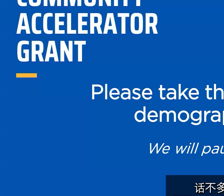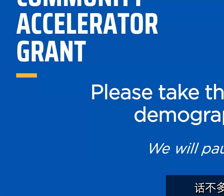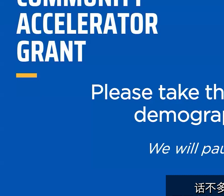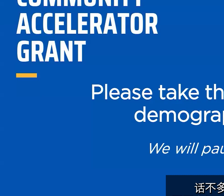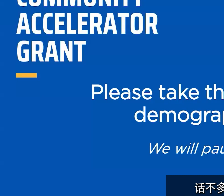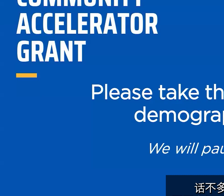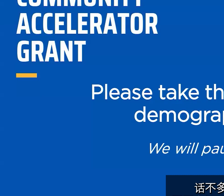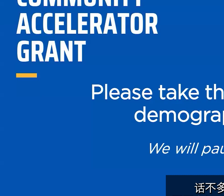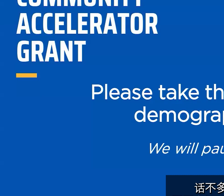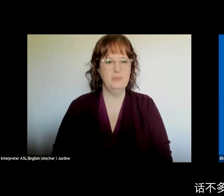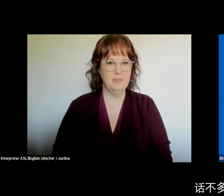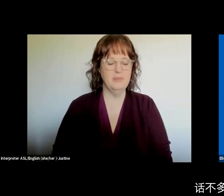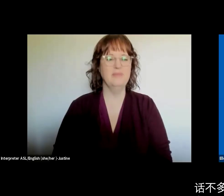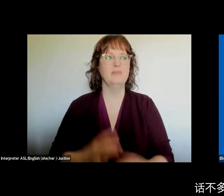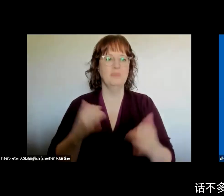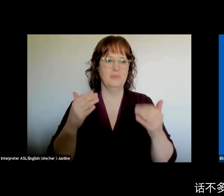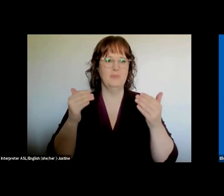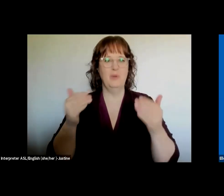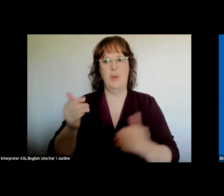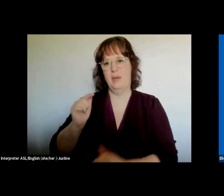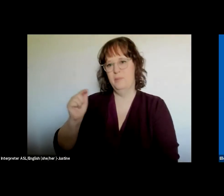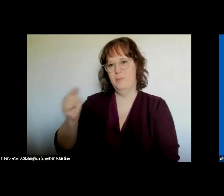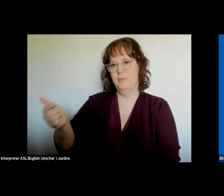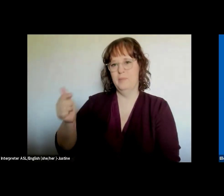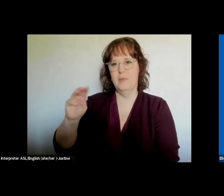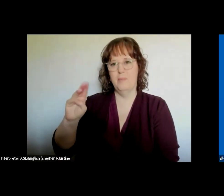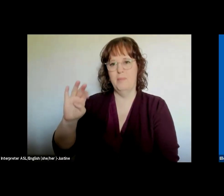And without further ado, here's Michael.